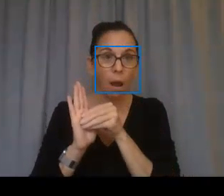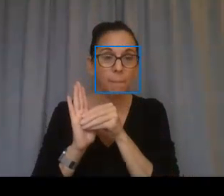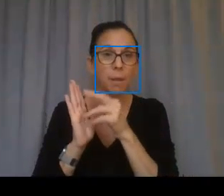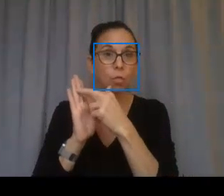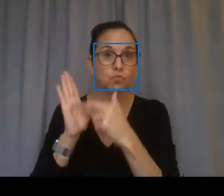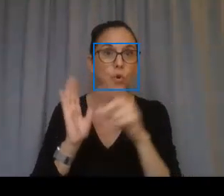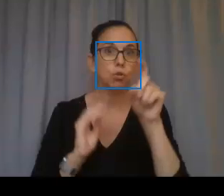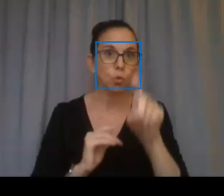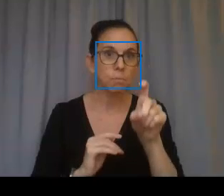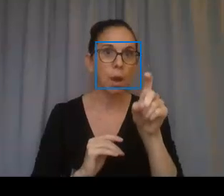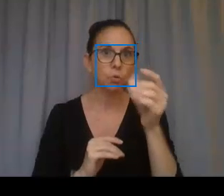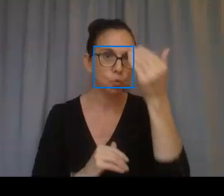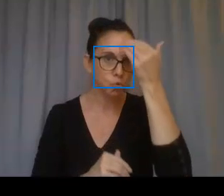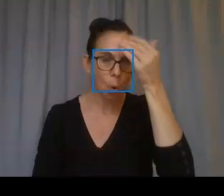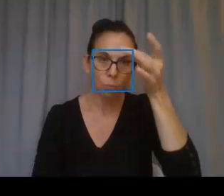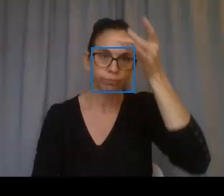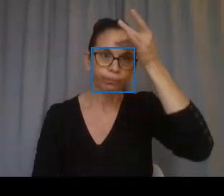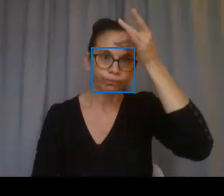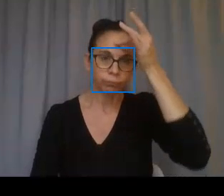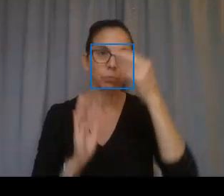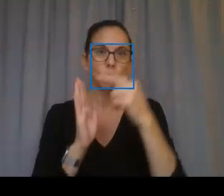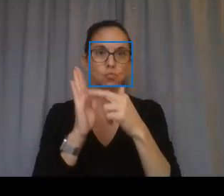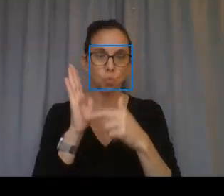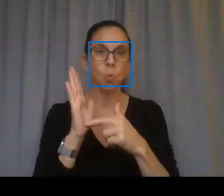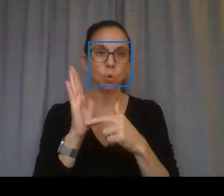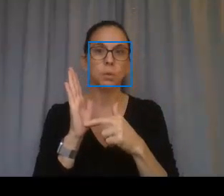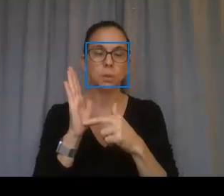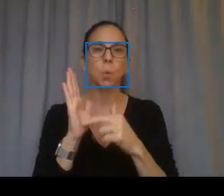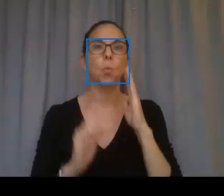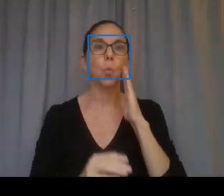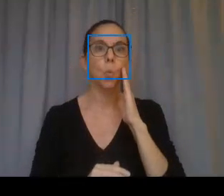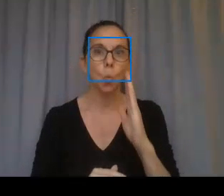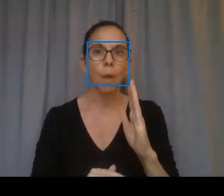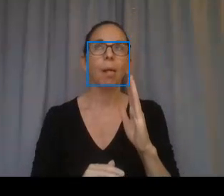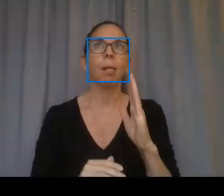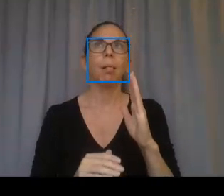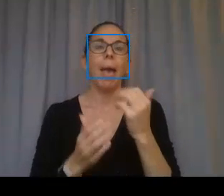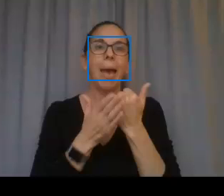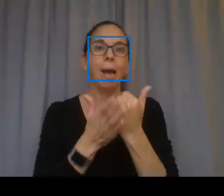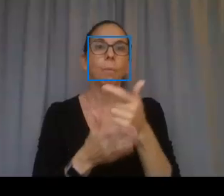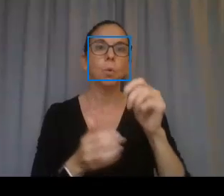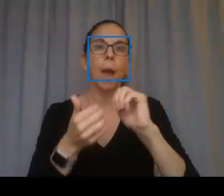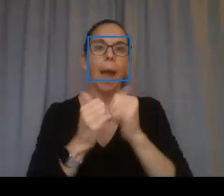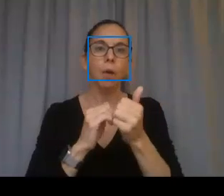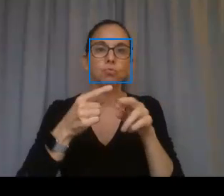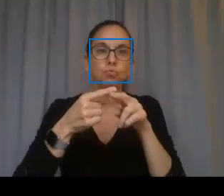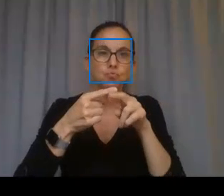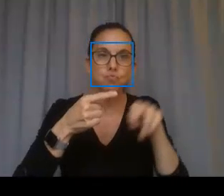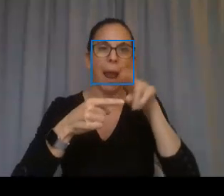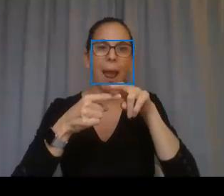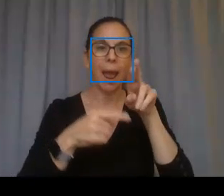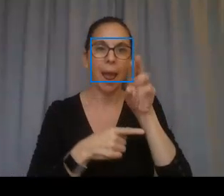them because these are the rules that are going to dictate how we round our answers when we